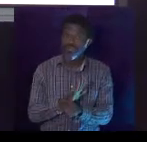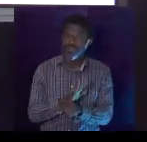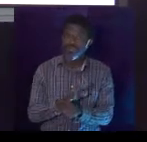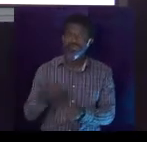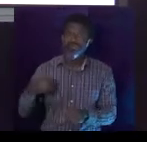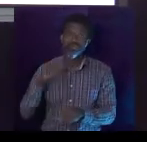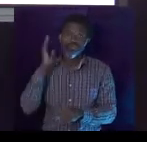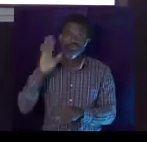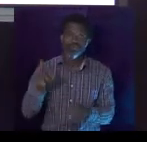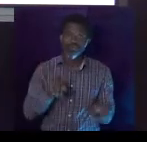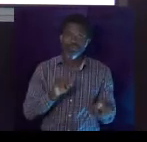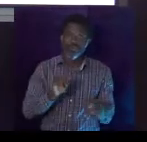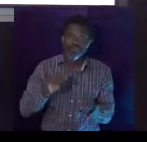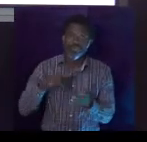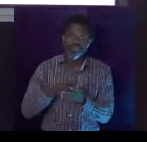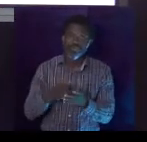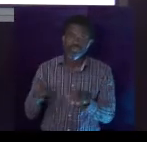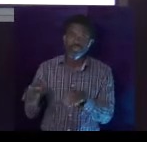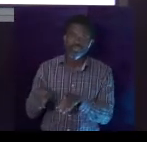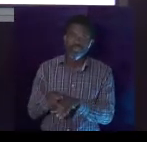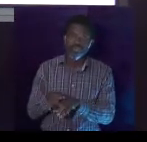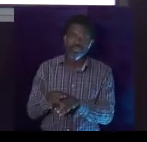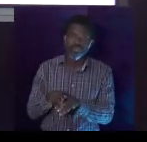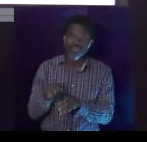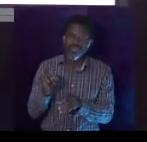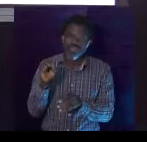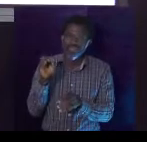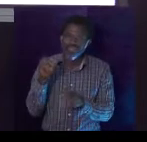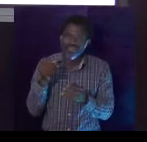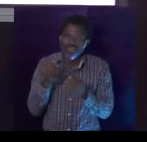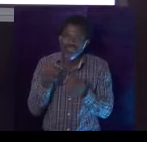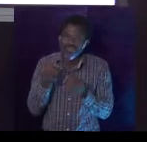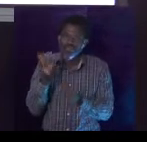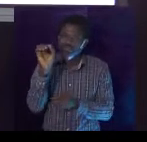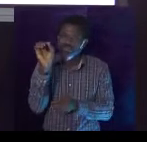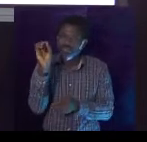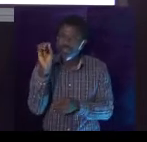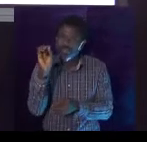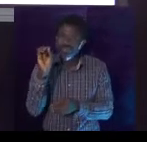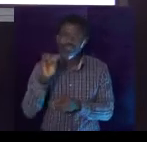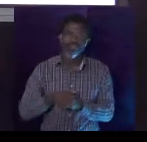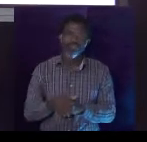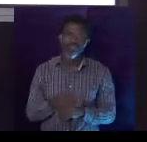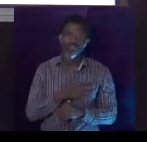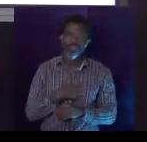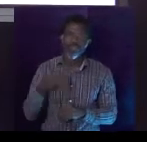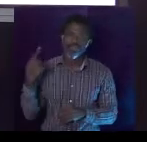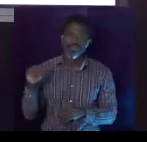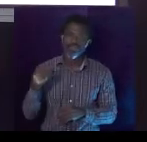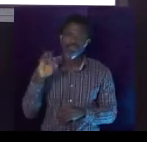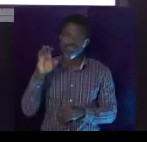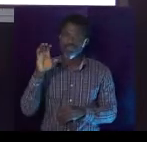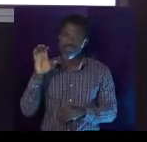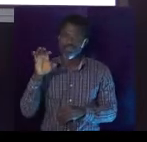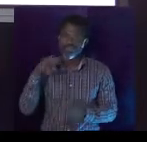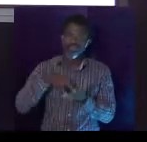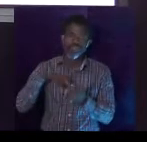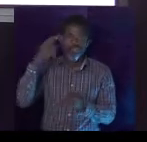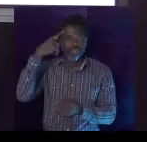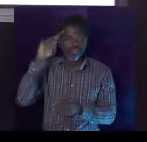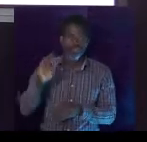write it as like this. This little knot that you see here means degree, and the C stands